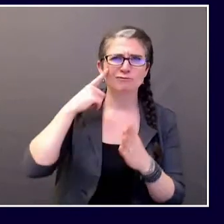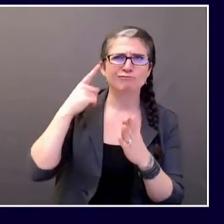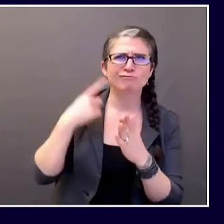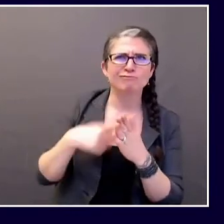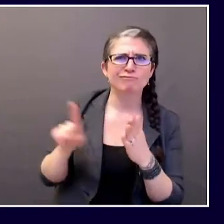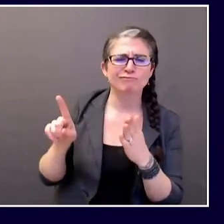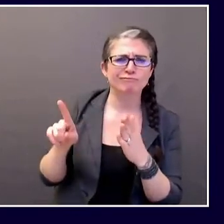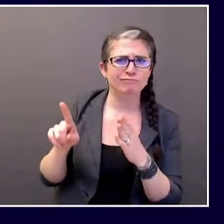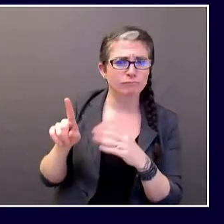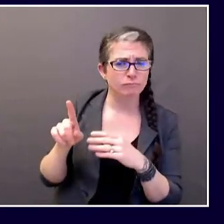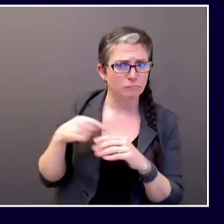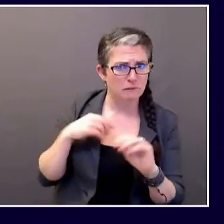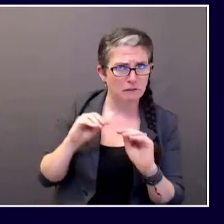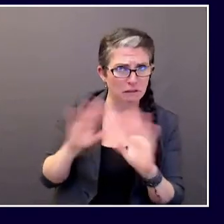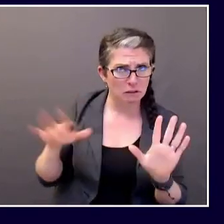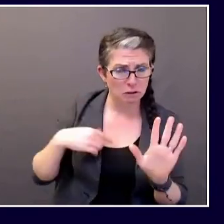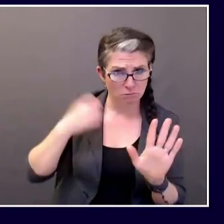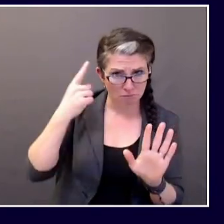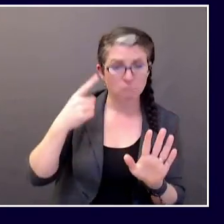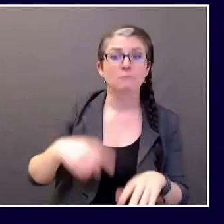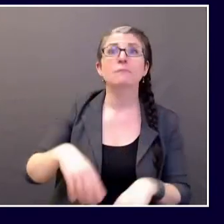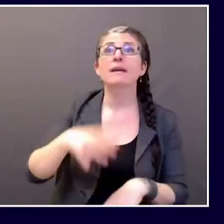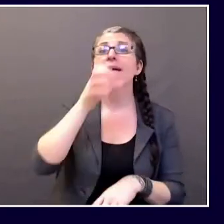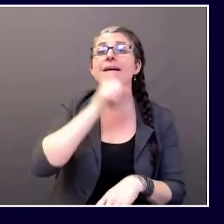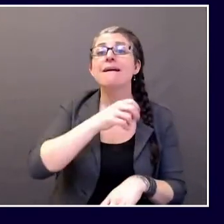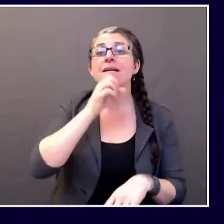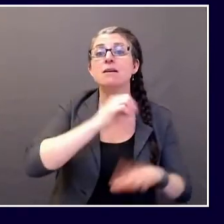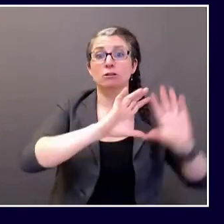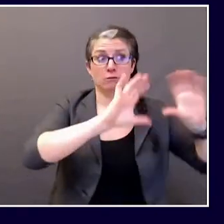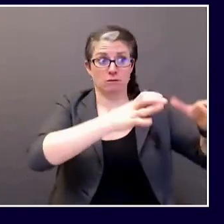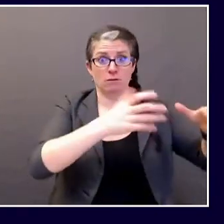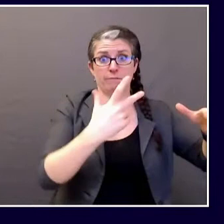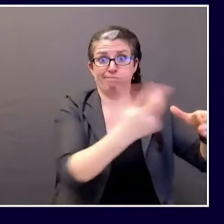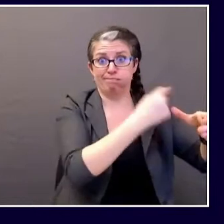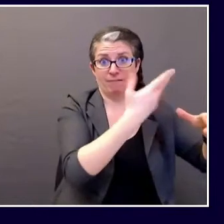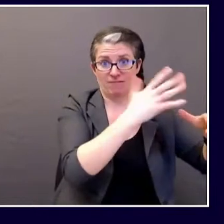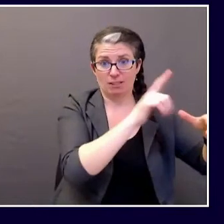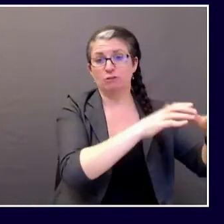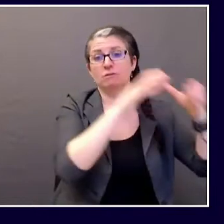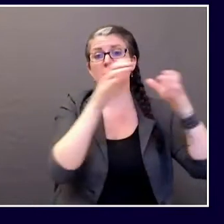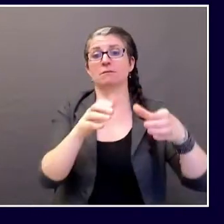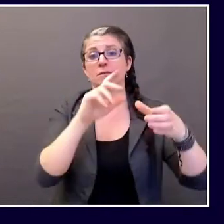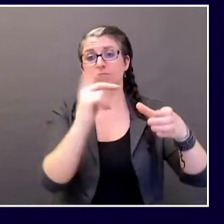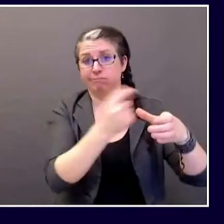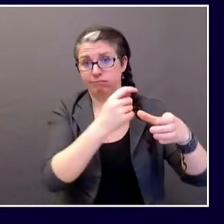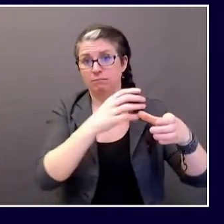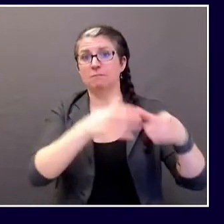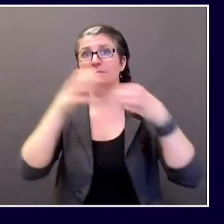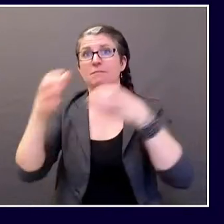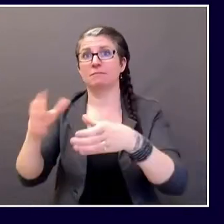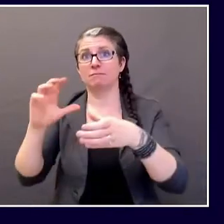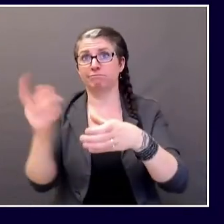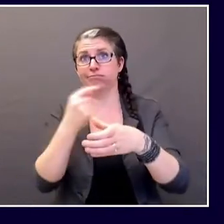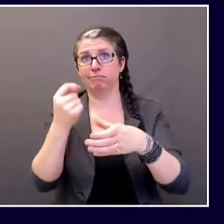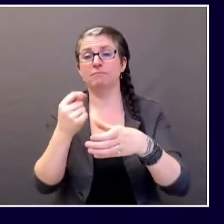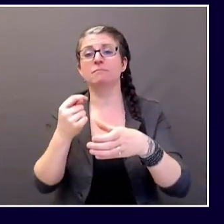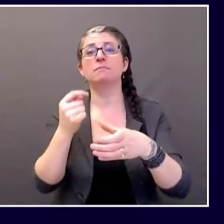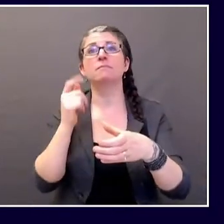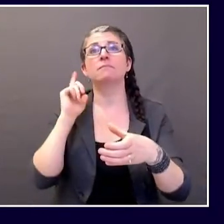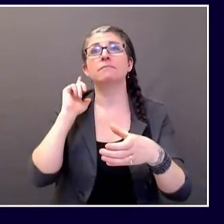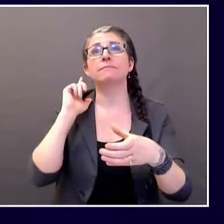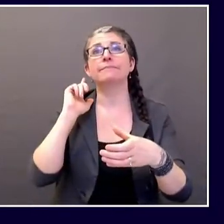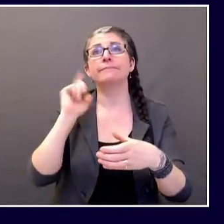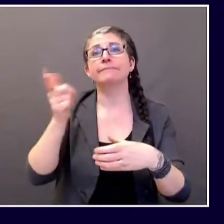age-based tiers. Could you talk a little bit about how these are the sort of the future tiers when we get into 50 and 40